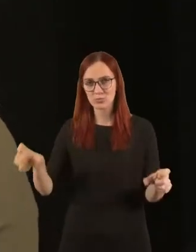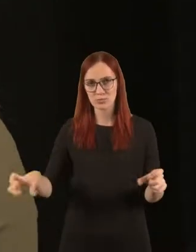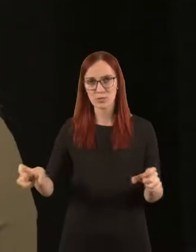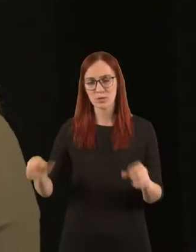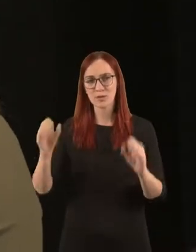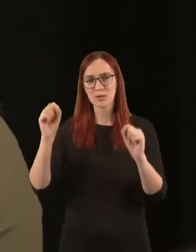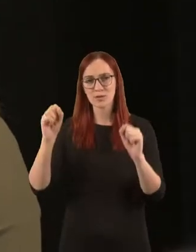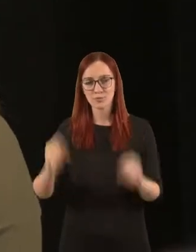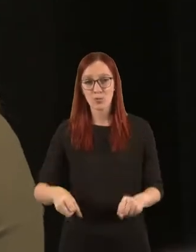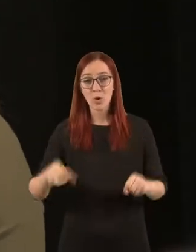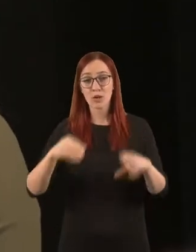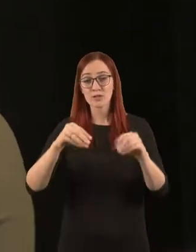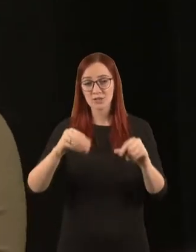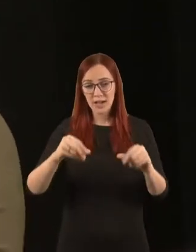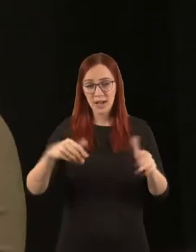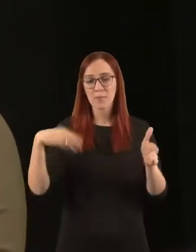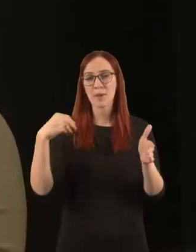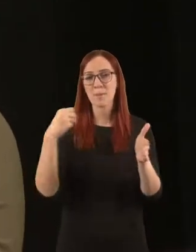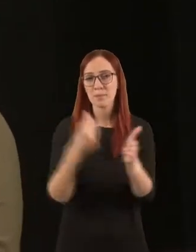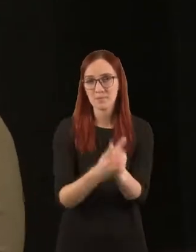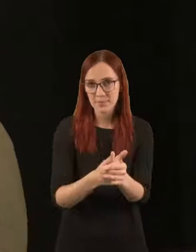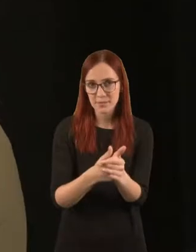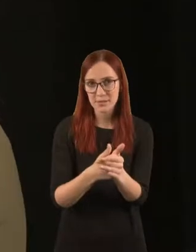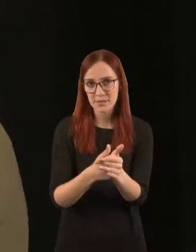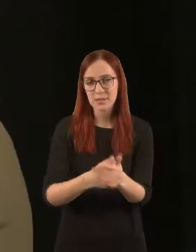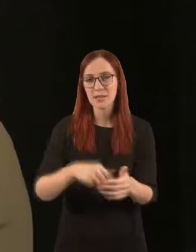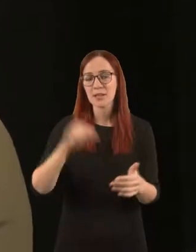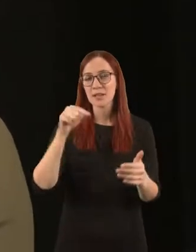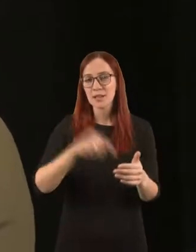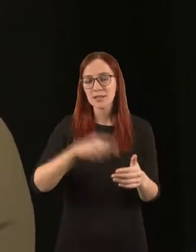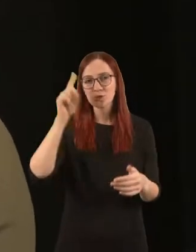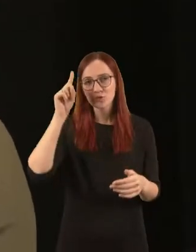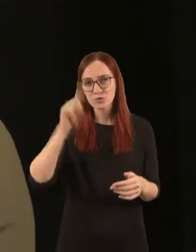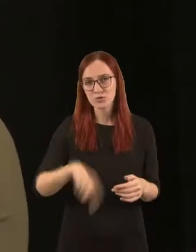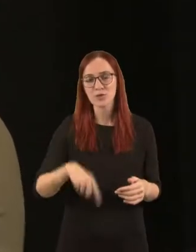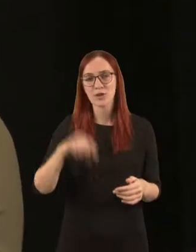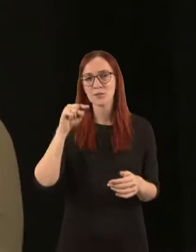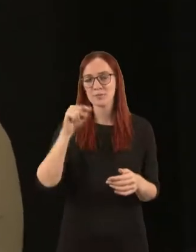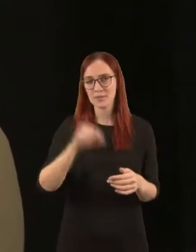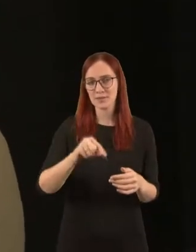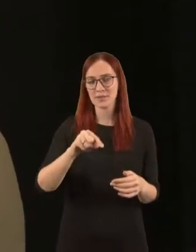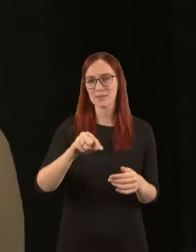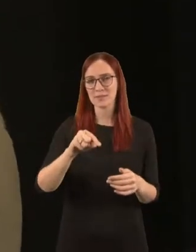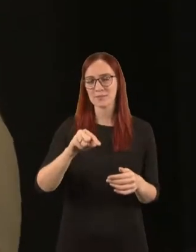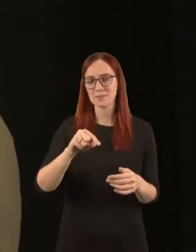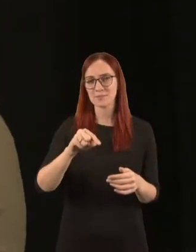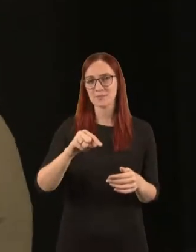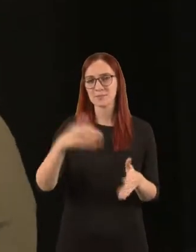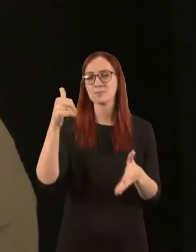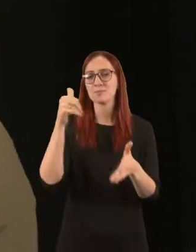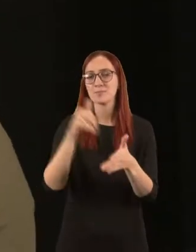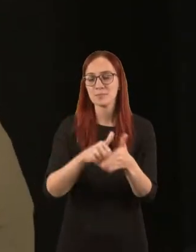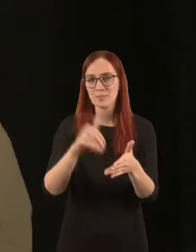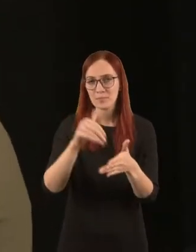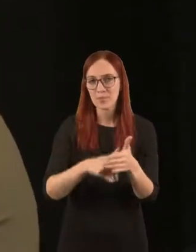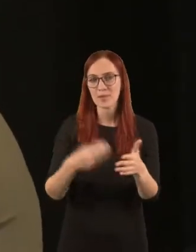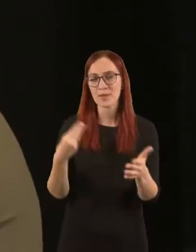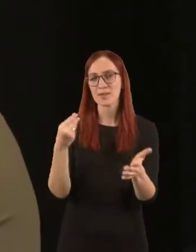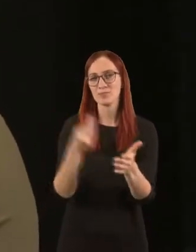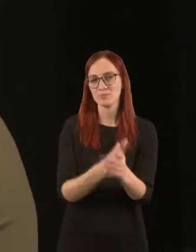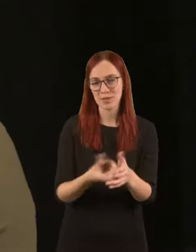among different regions. The infrastructure law is meant for the people who would invest